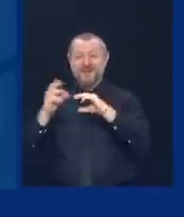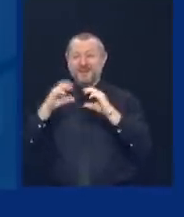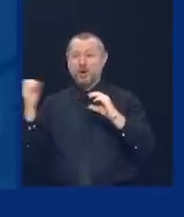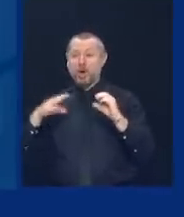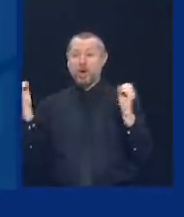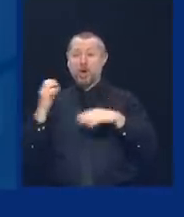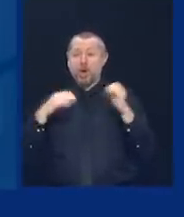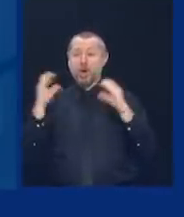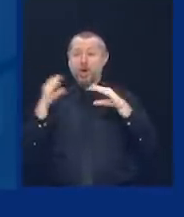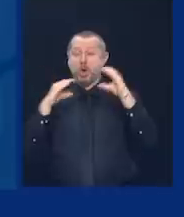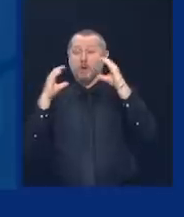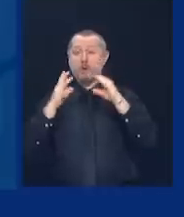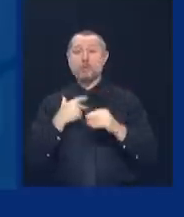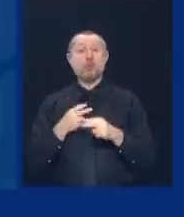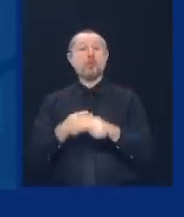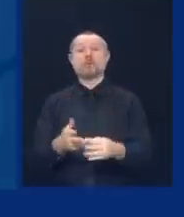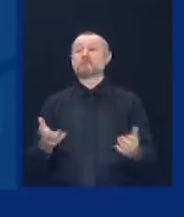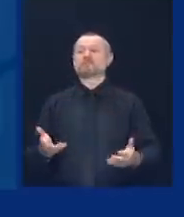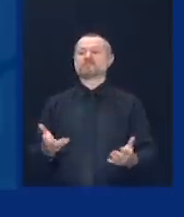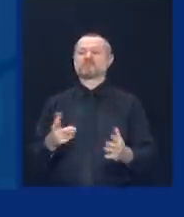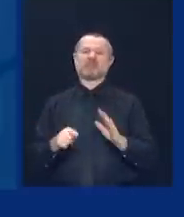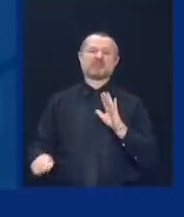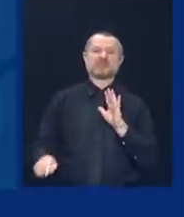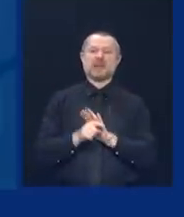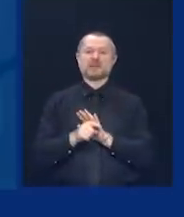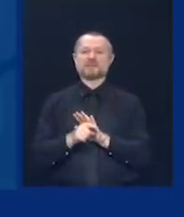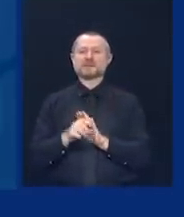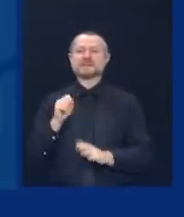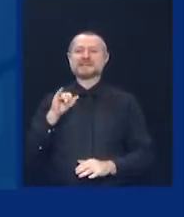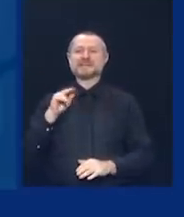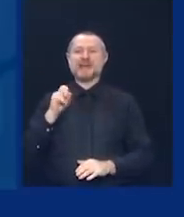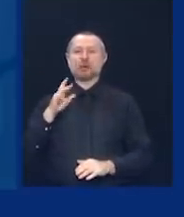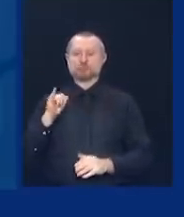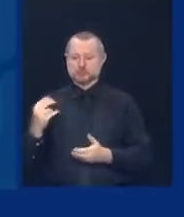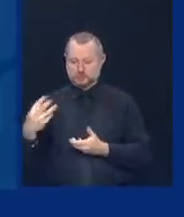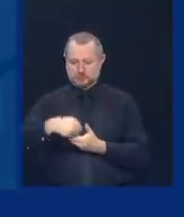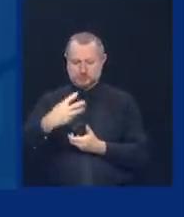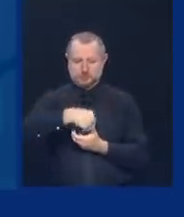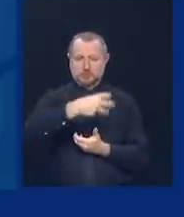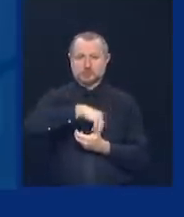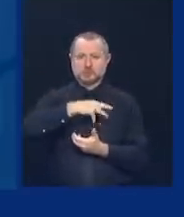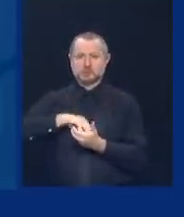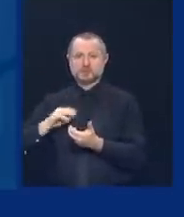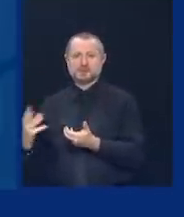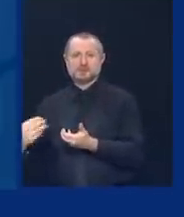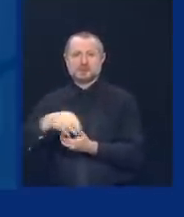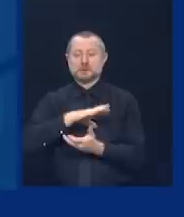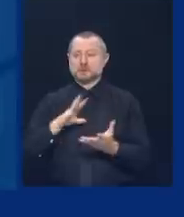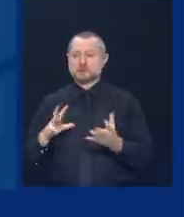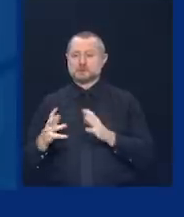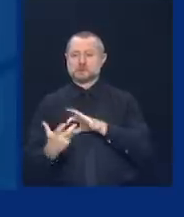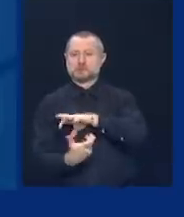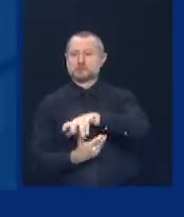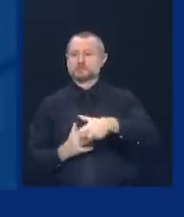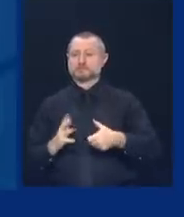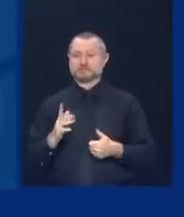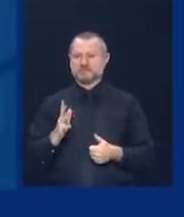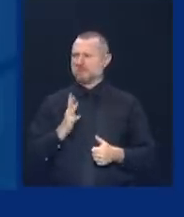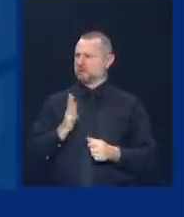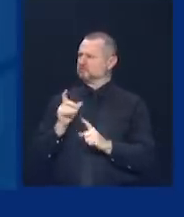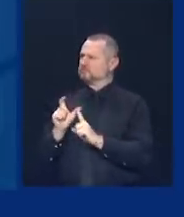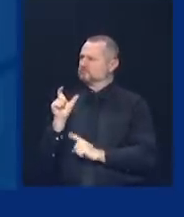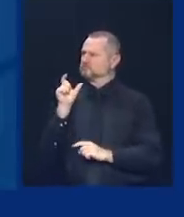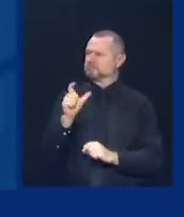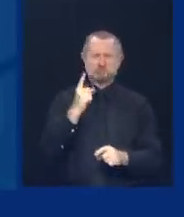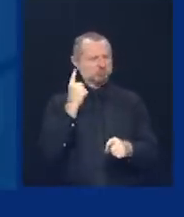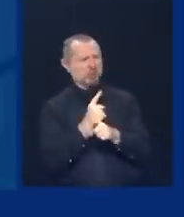call a negative synergy. I think there is no such term, but I